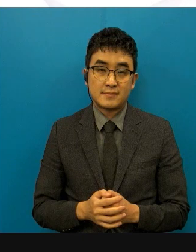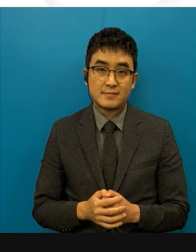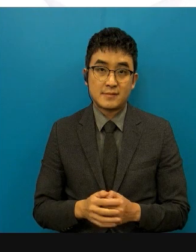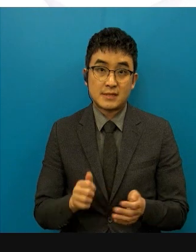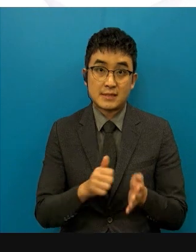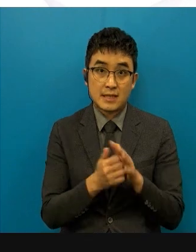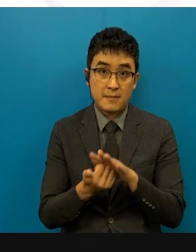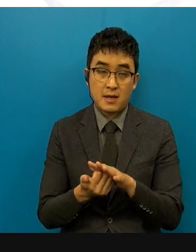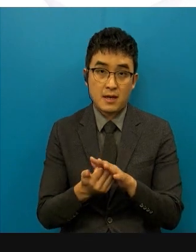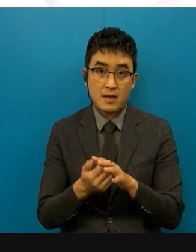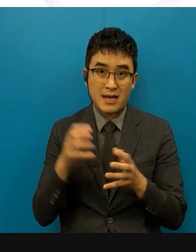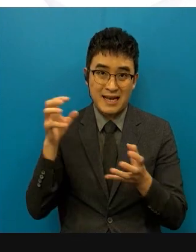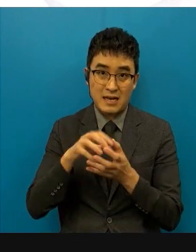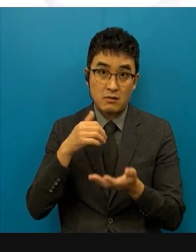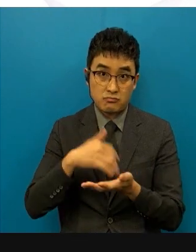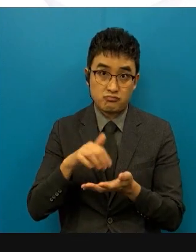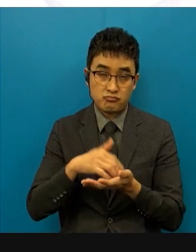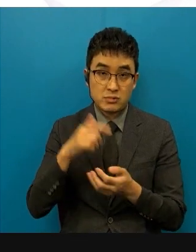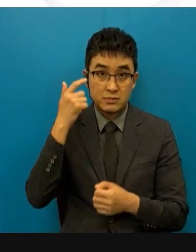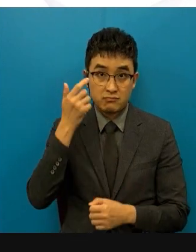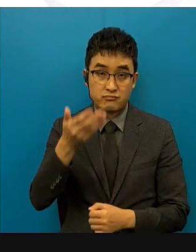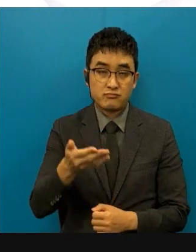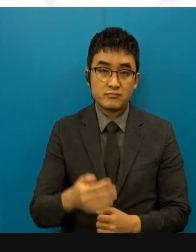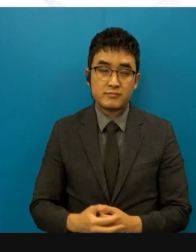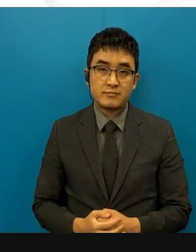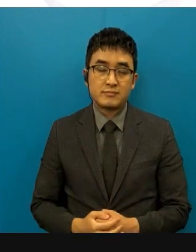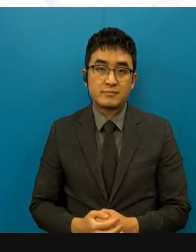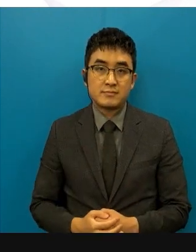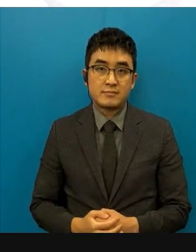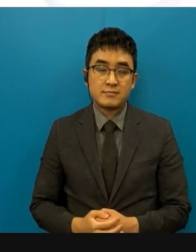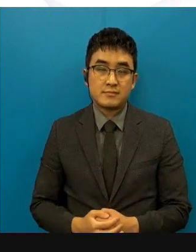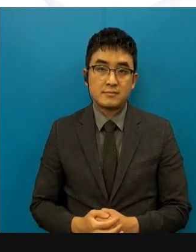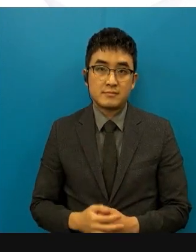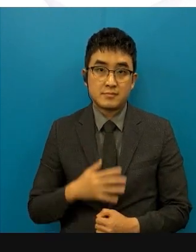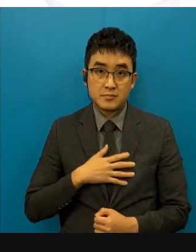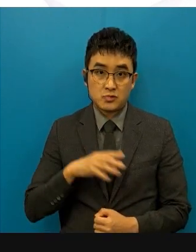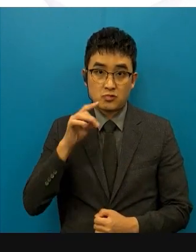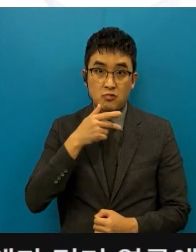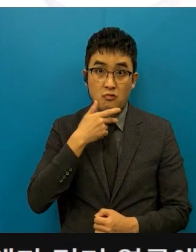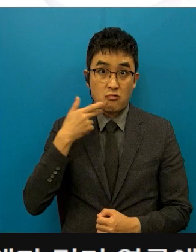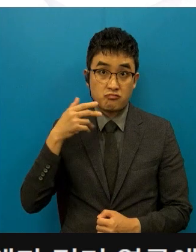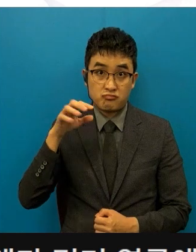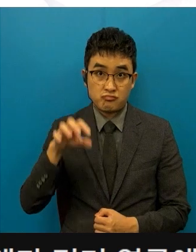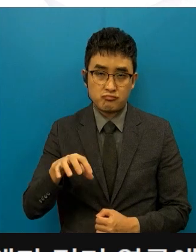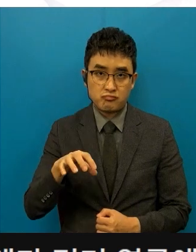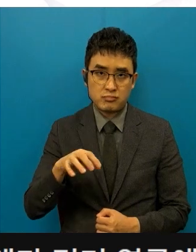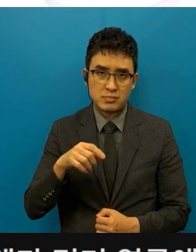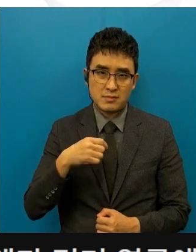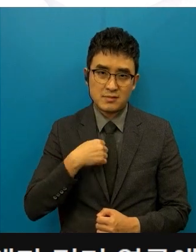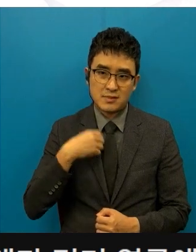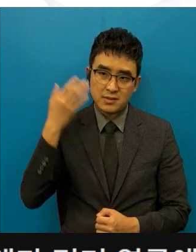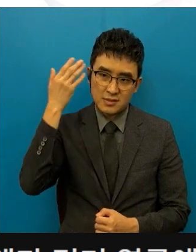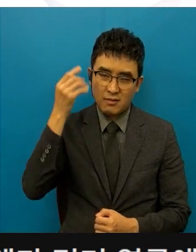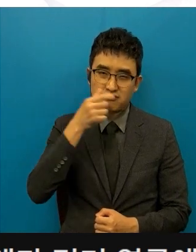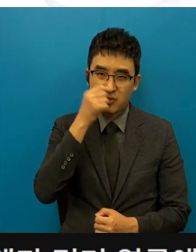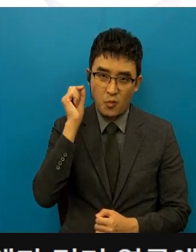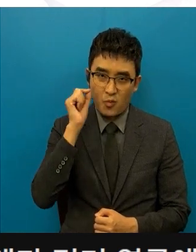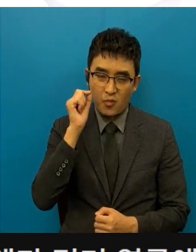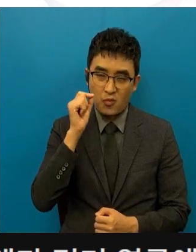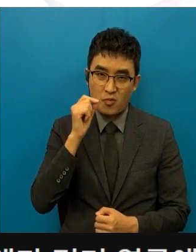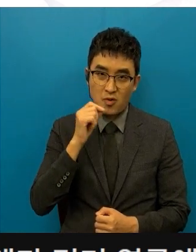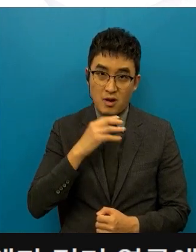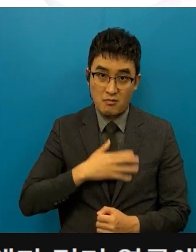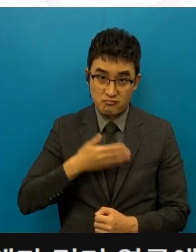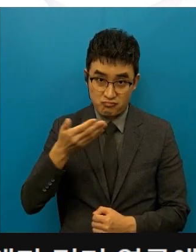advance, I'm sorry for my little knowledge about England, and also I just want to refer the case of Vietnam and